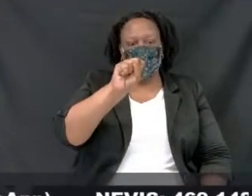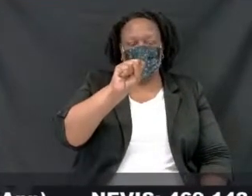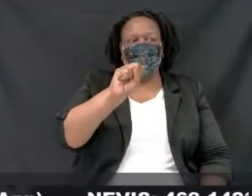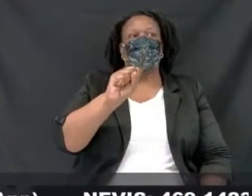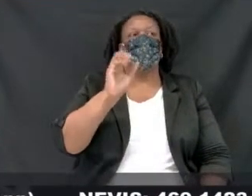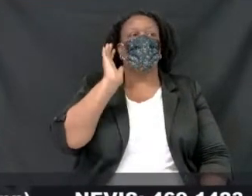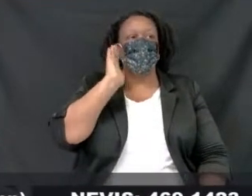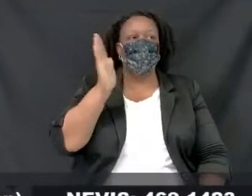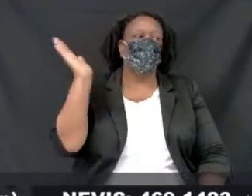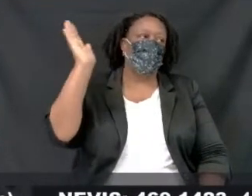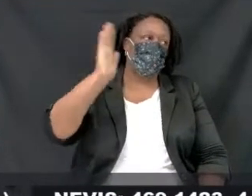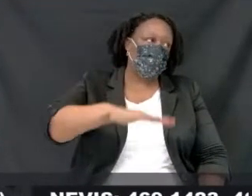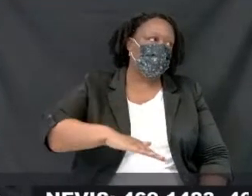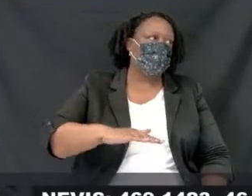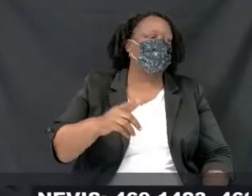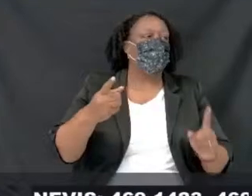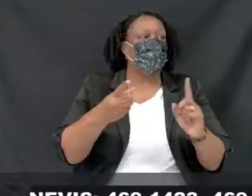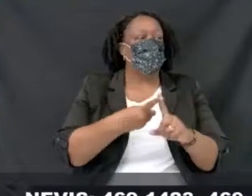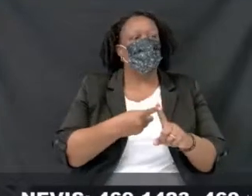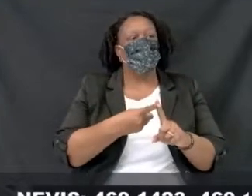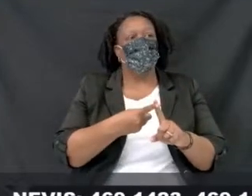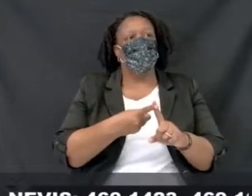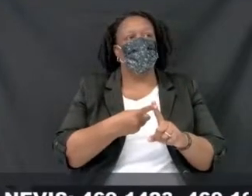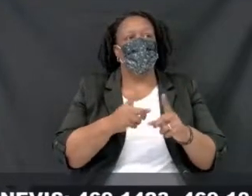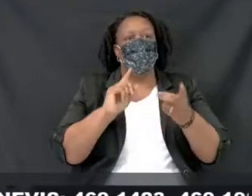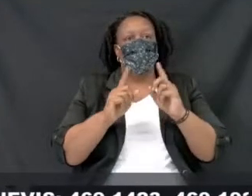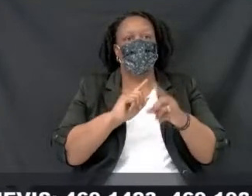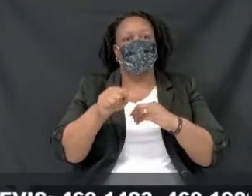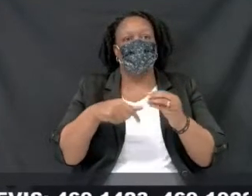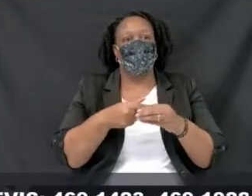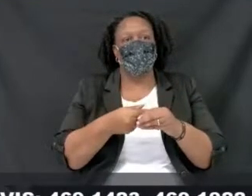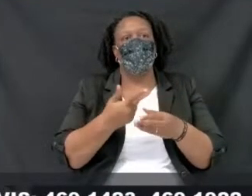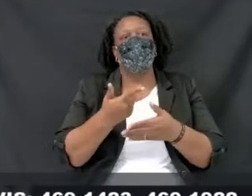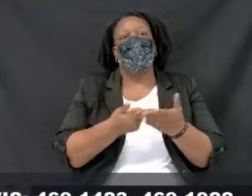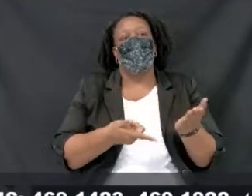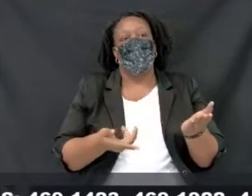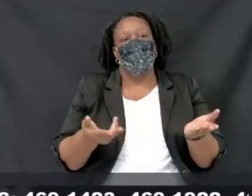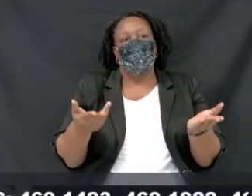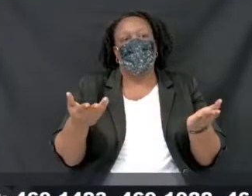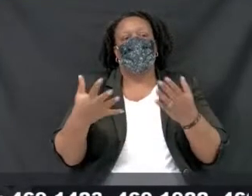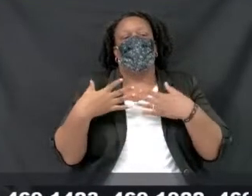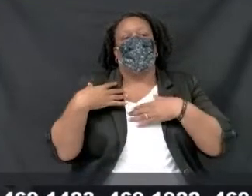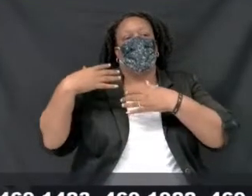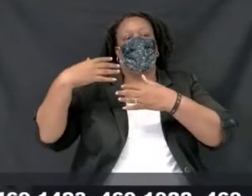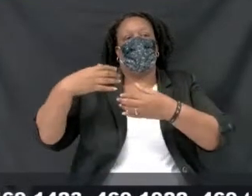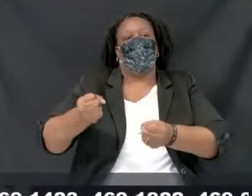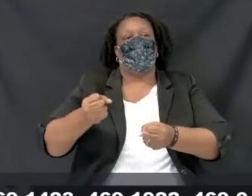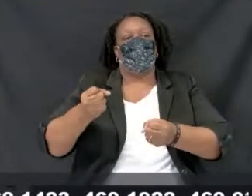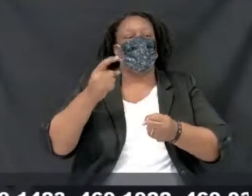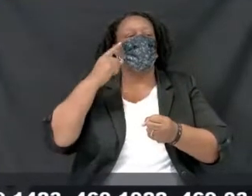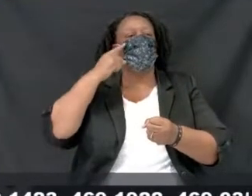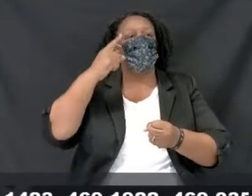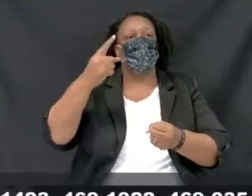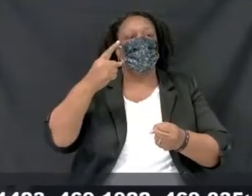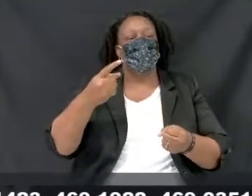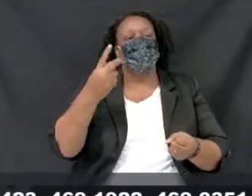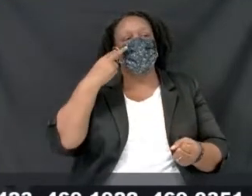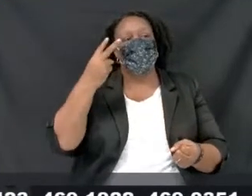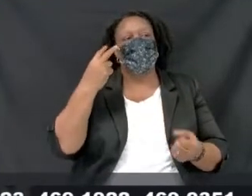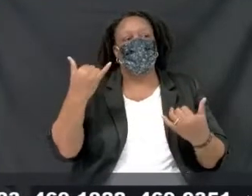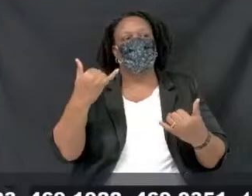with the Health Emergency Operation Committee Situation Report for today. Dr.